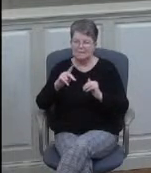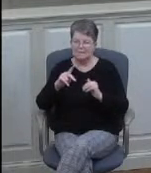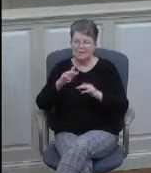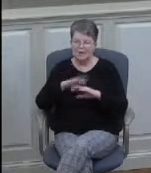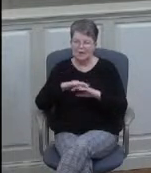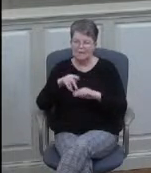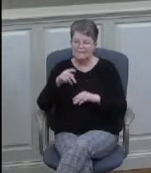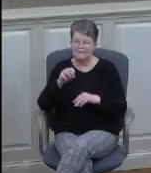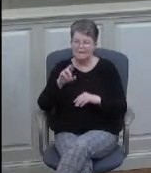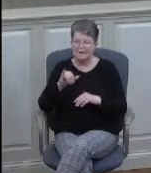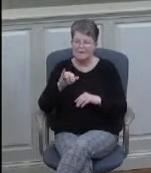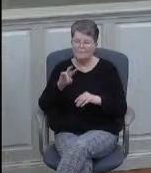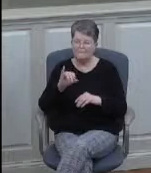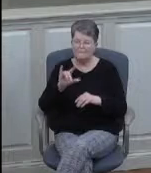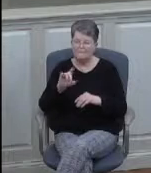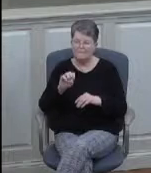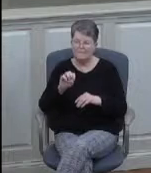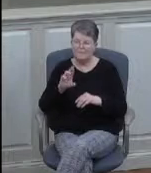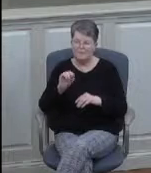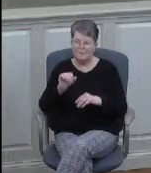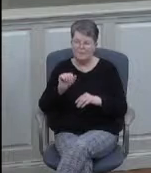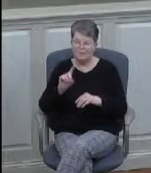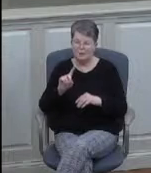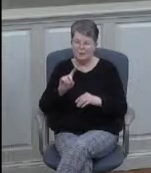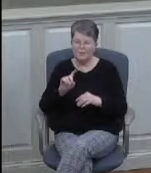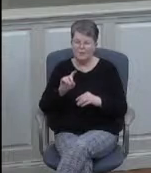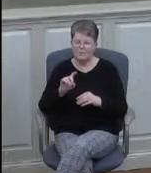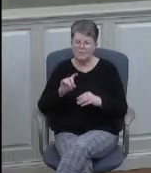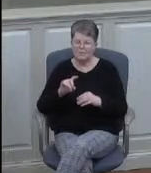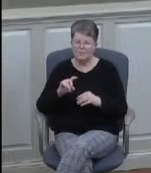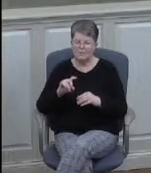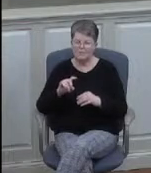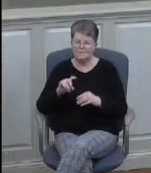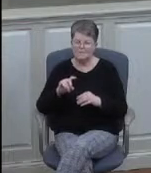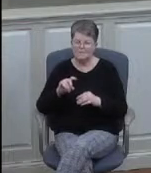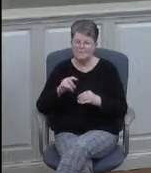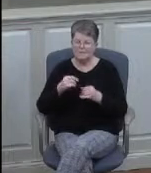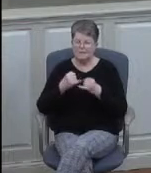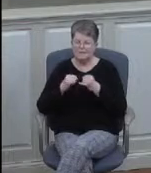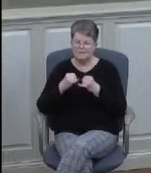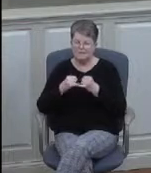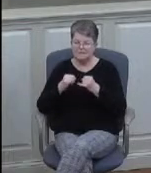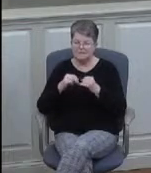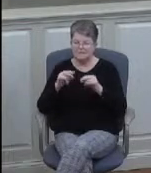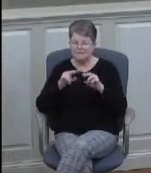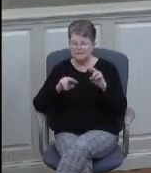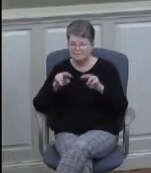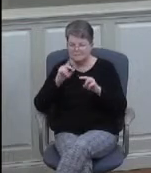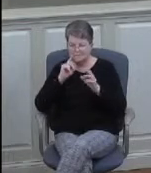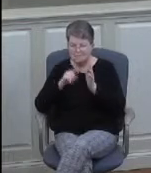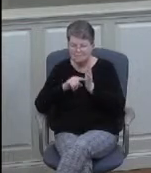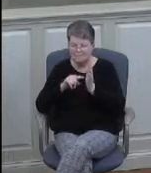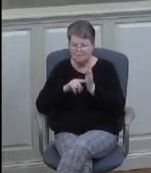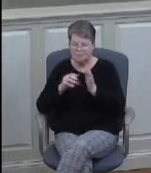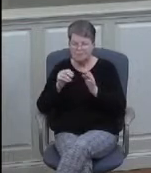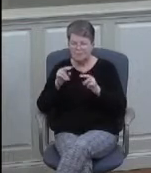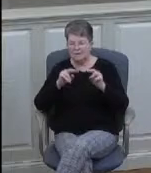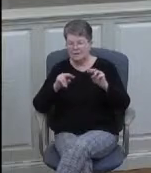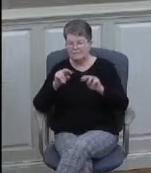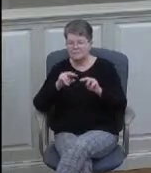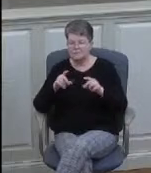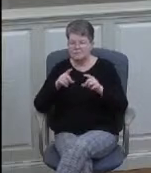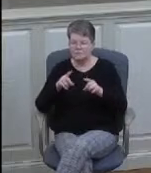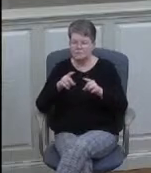So what this is in regards to is steel inspection and observation during